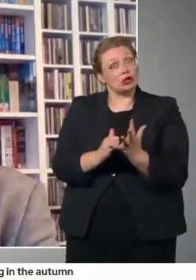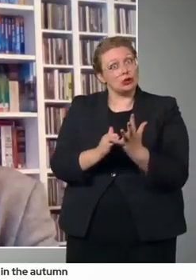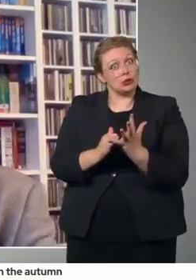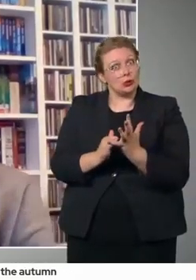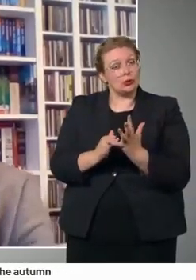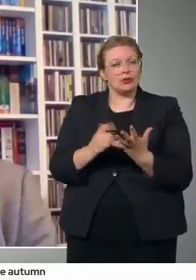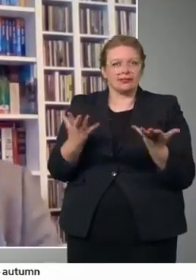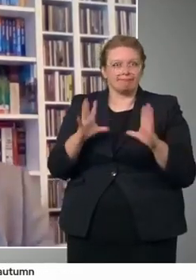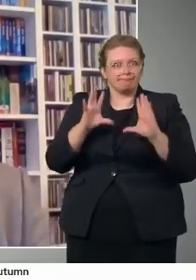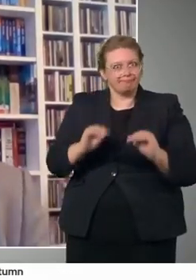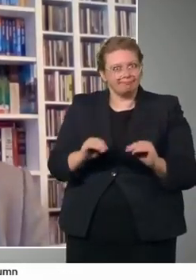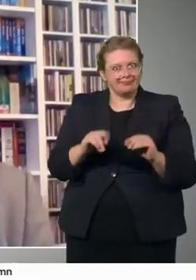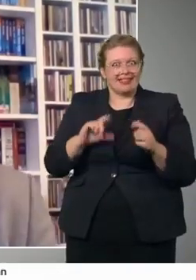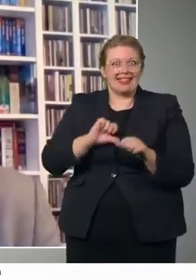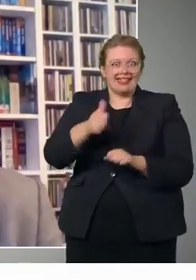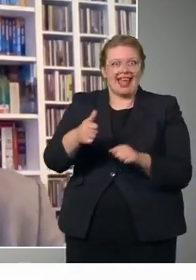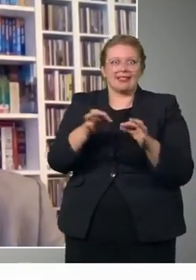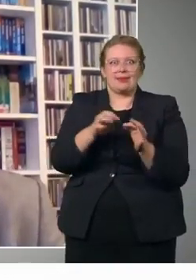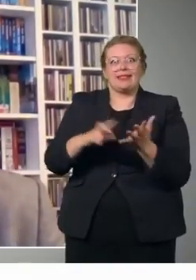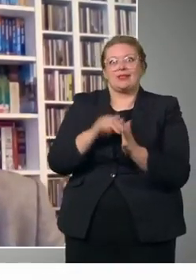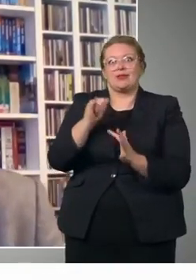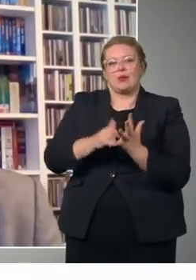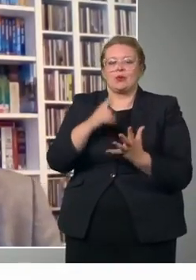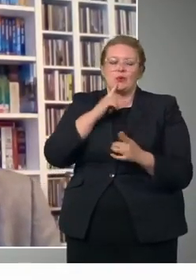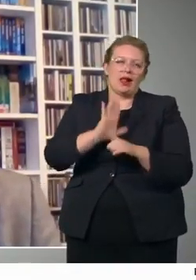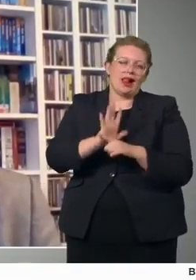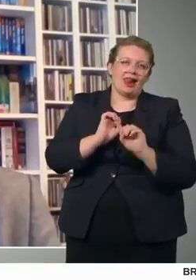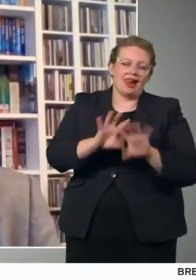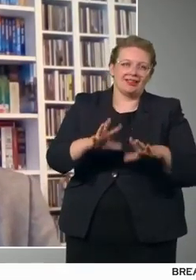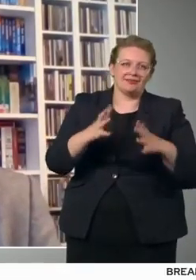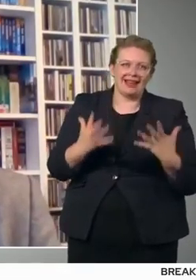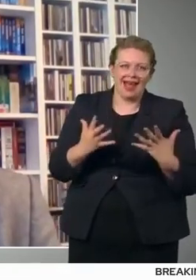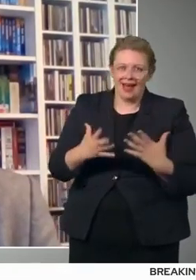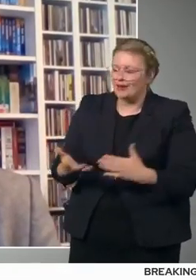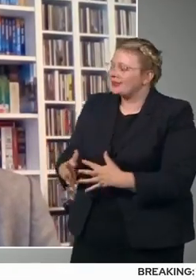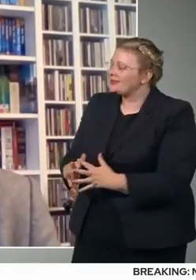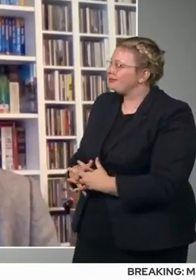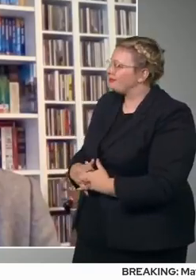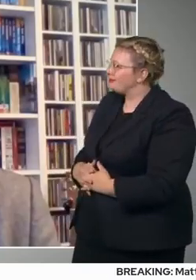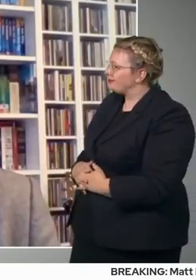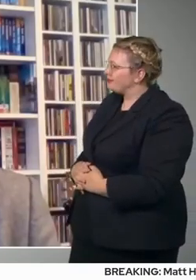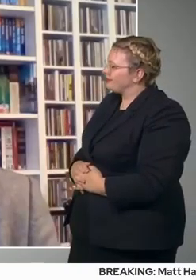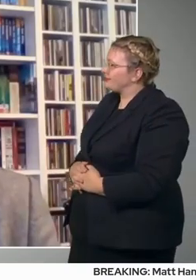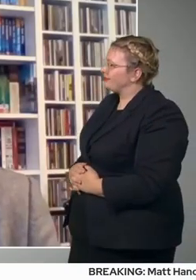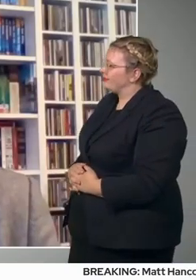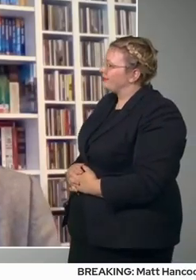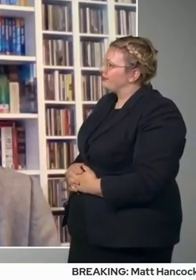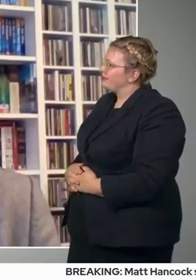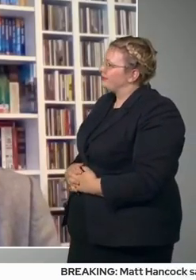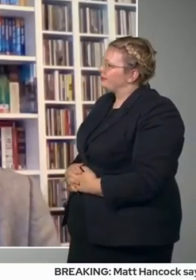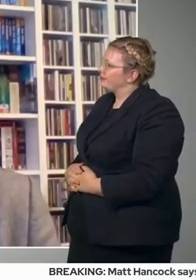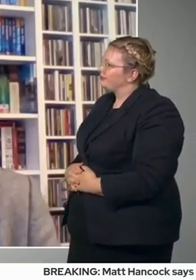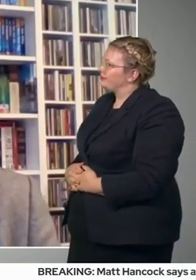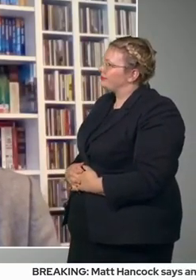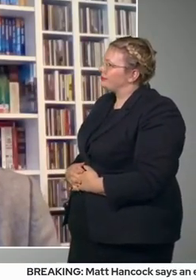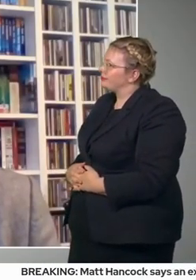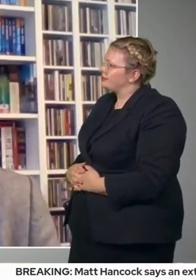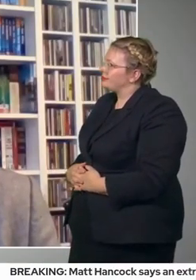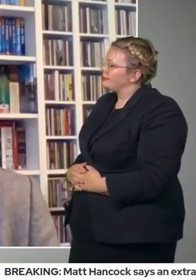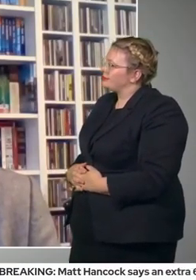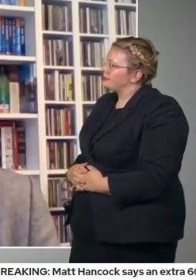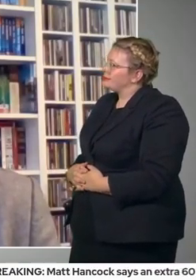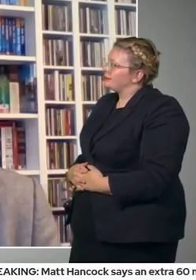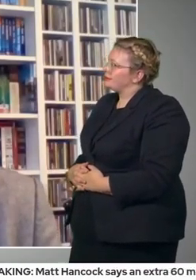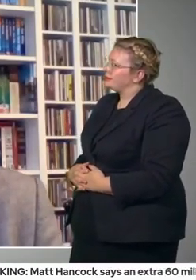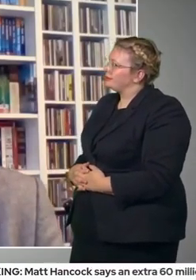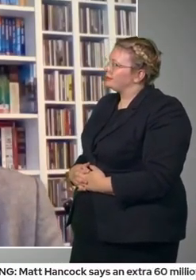meet up freely. If the government's still guided by the science, why can't that happen here? Is it because, as PHE's Mary